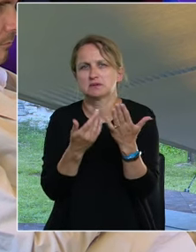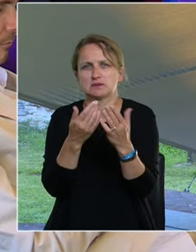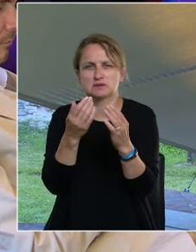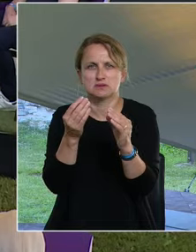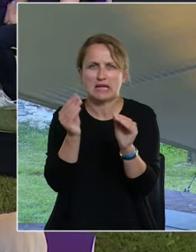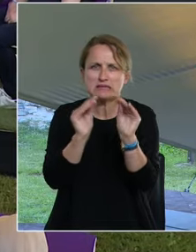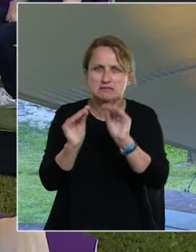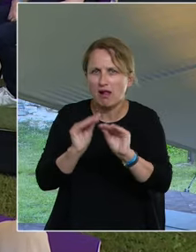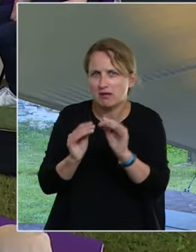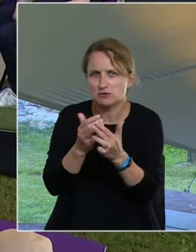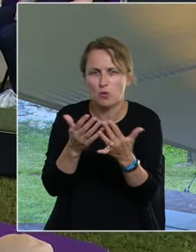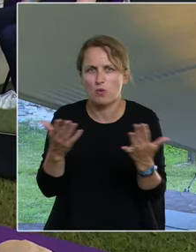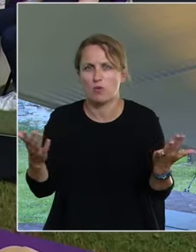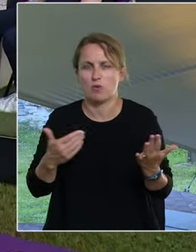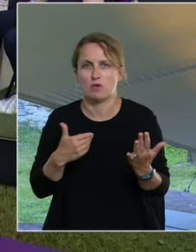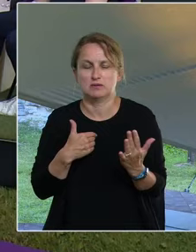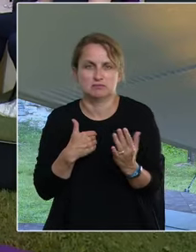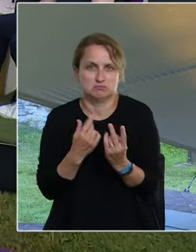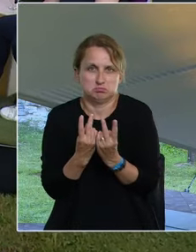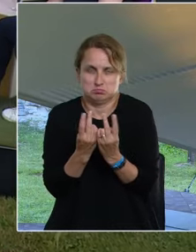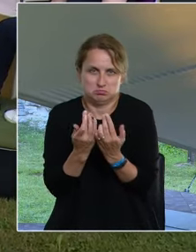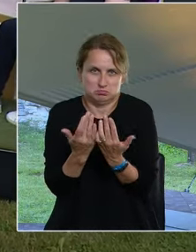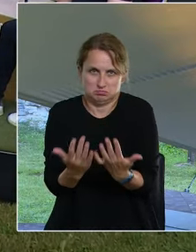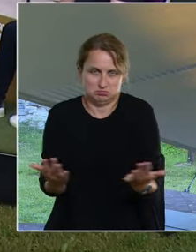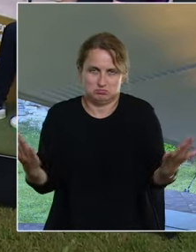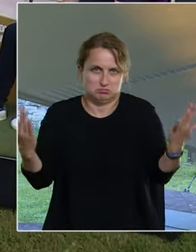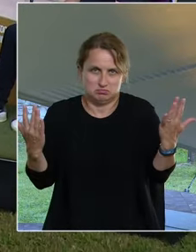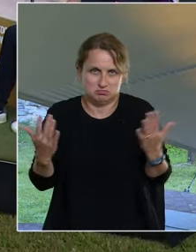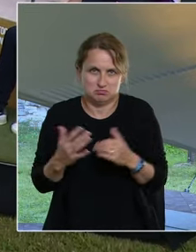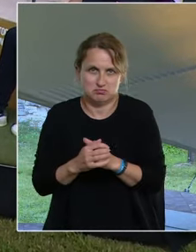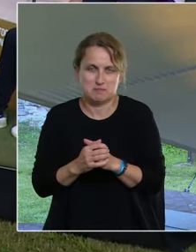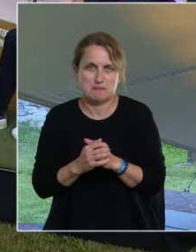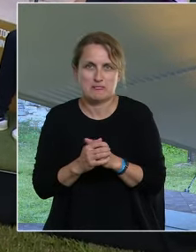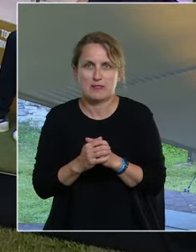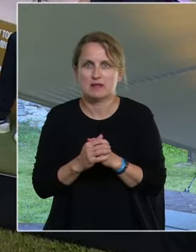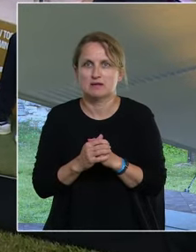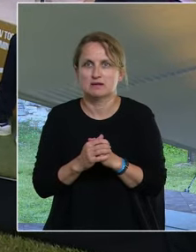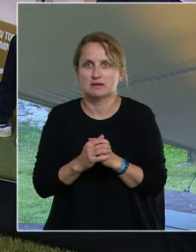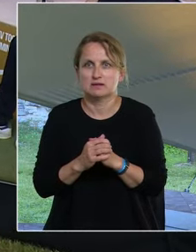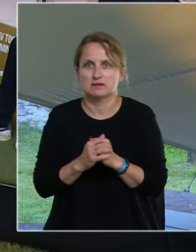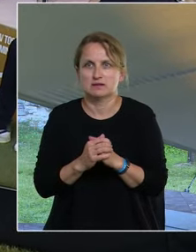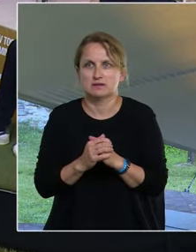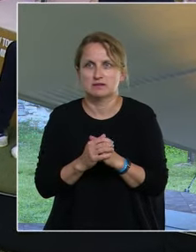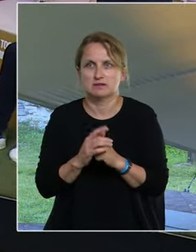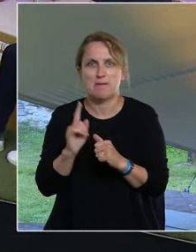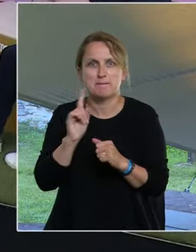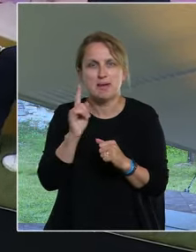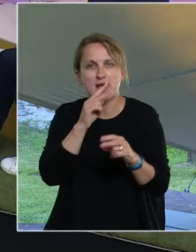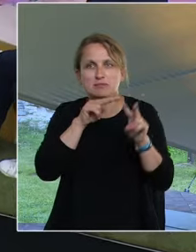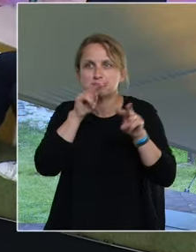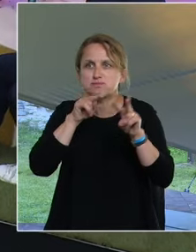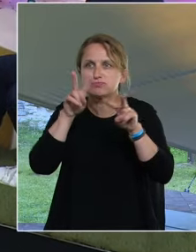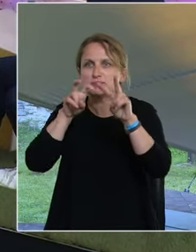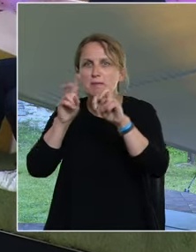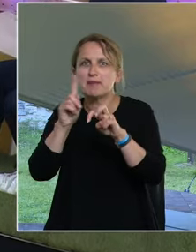got the attention and was seen as something that you actually could invest in and buy, and it was a platform there